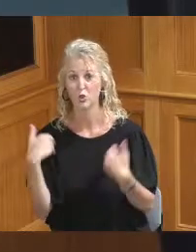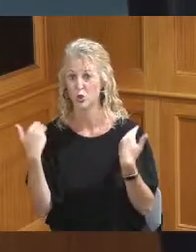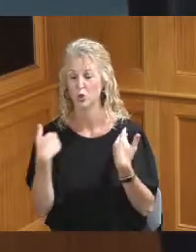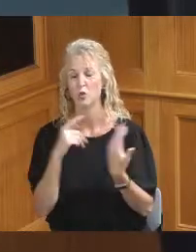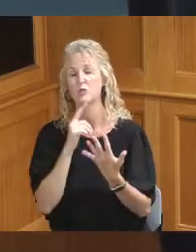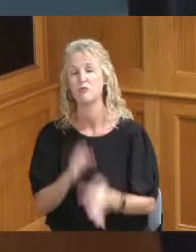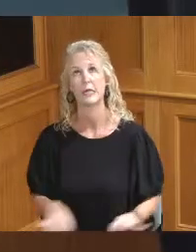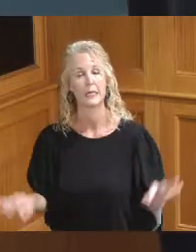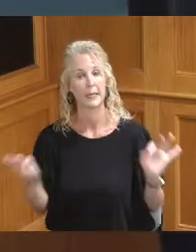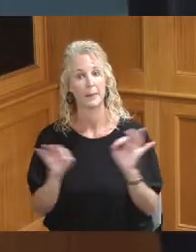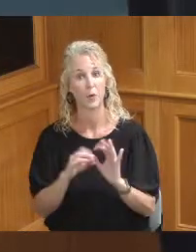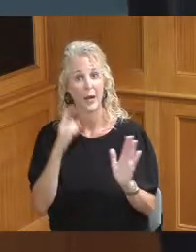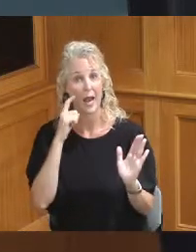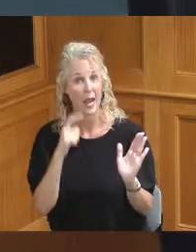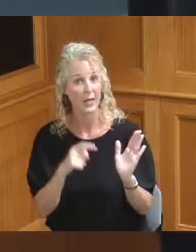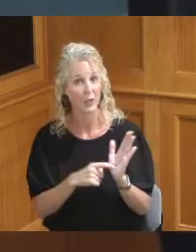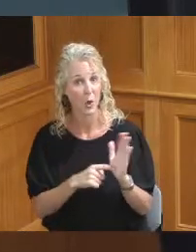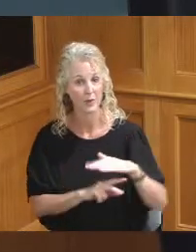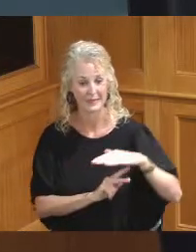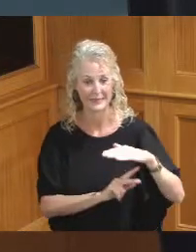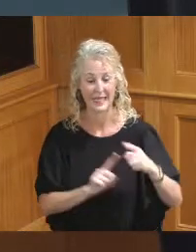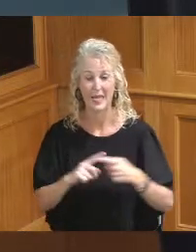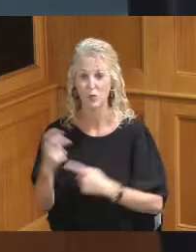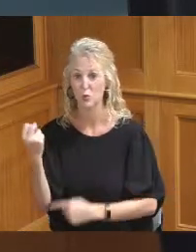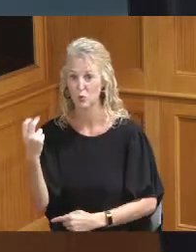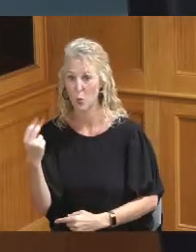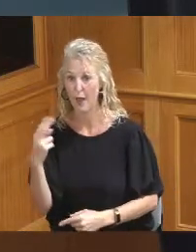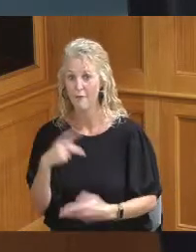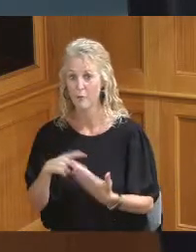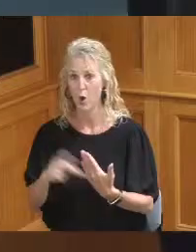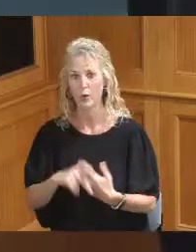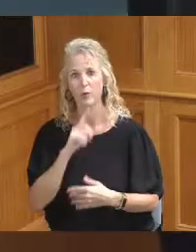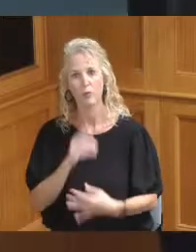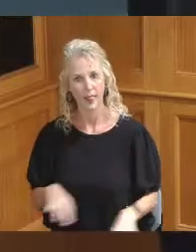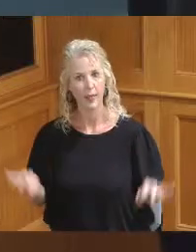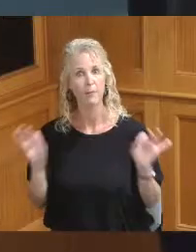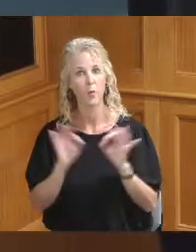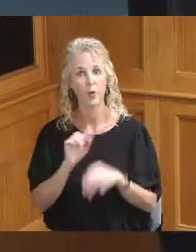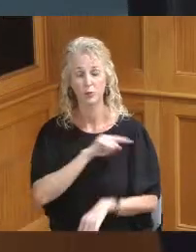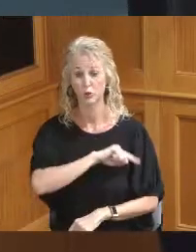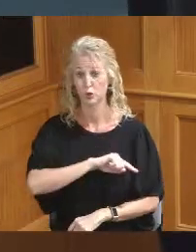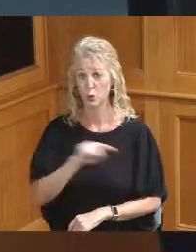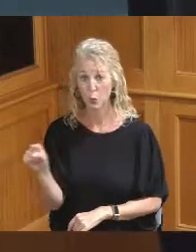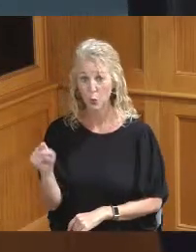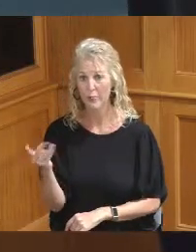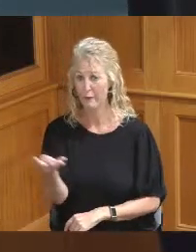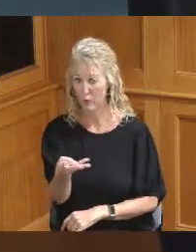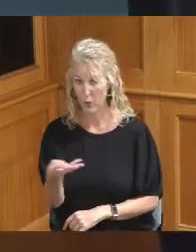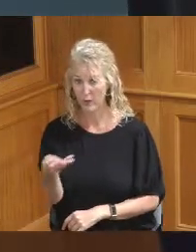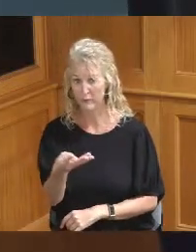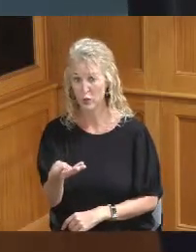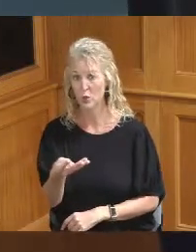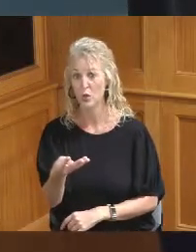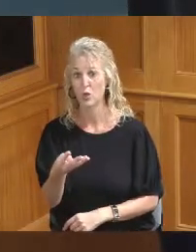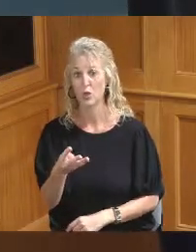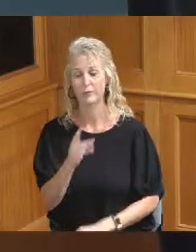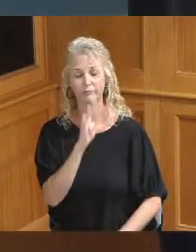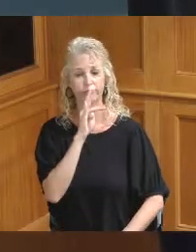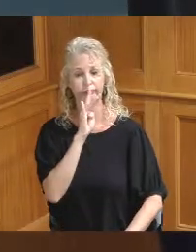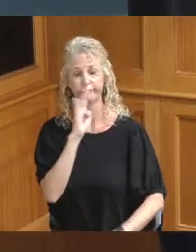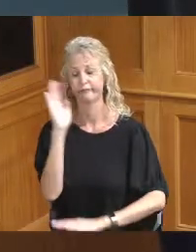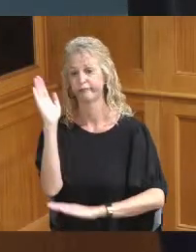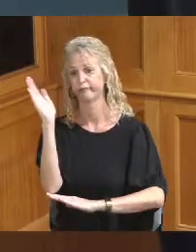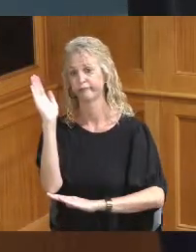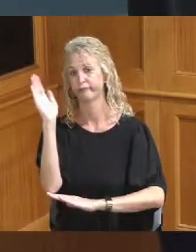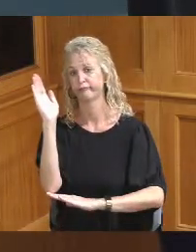those that are, and I noticed the K-12 initiative is really important because you all are well-spoken, and